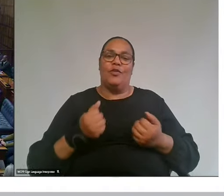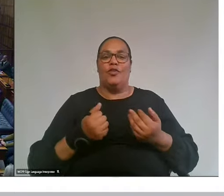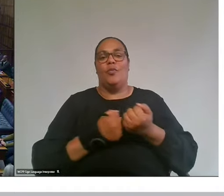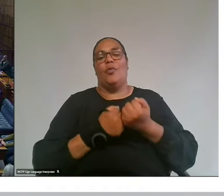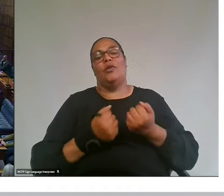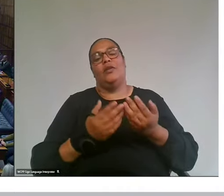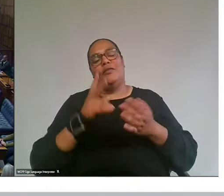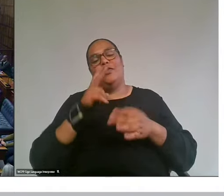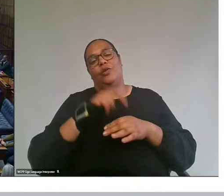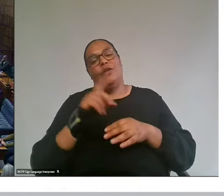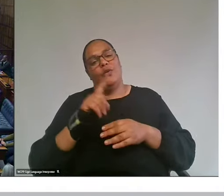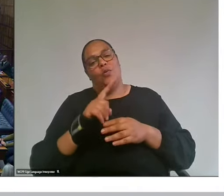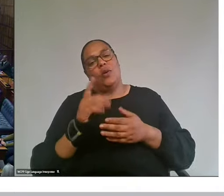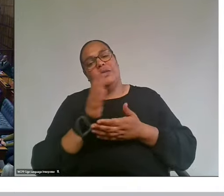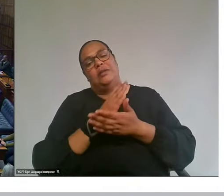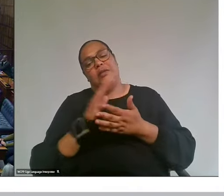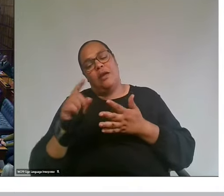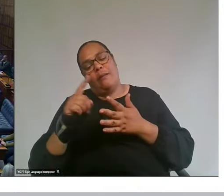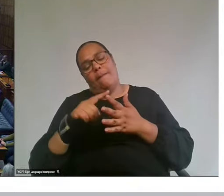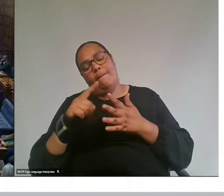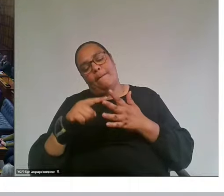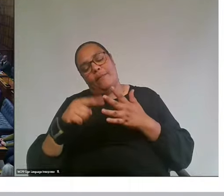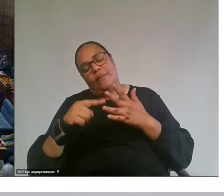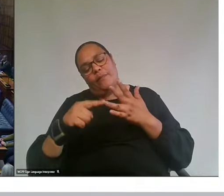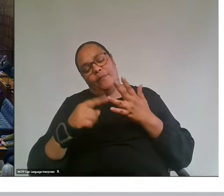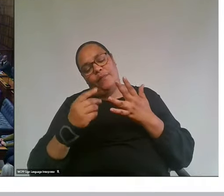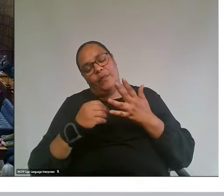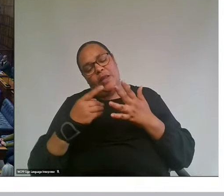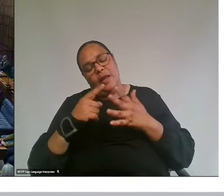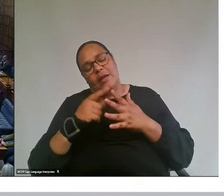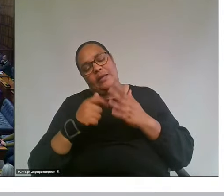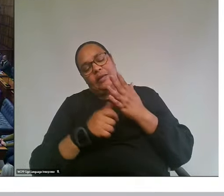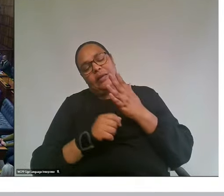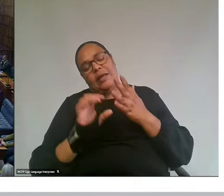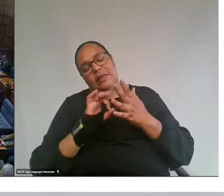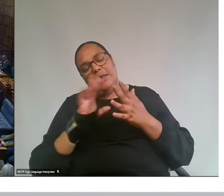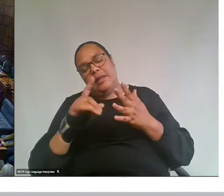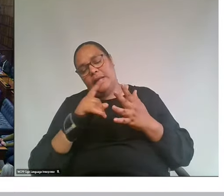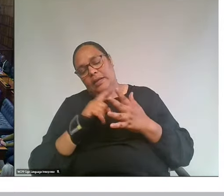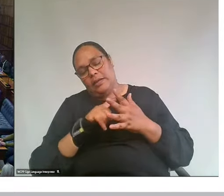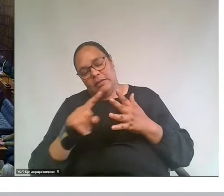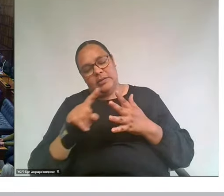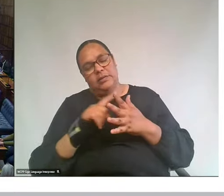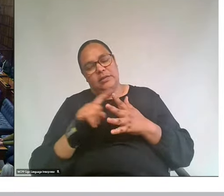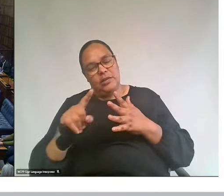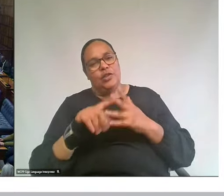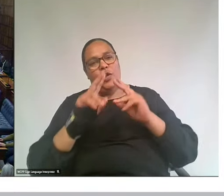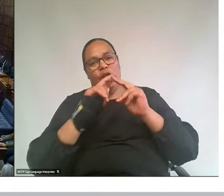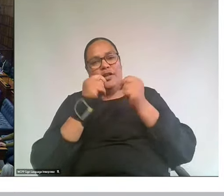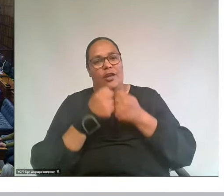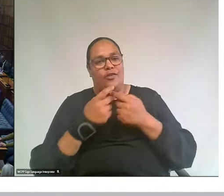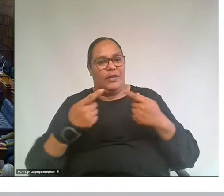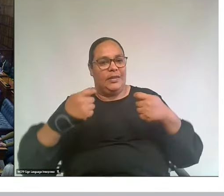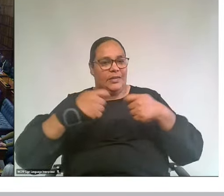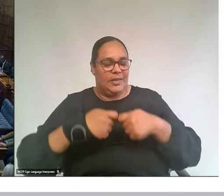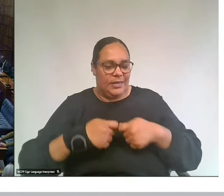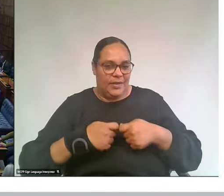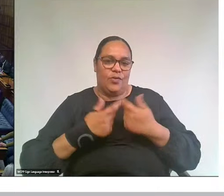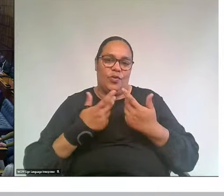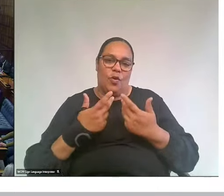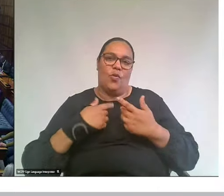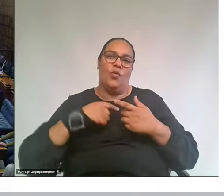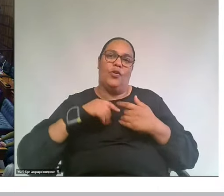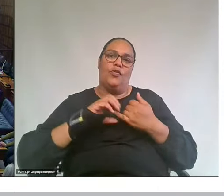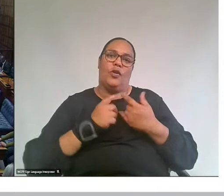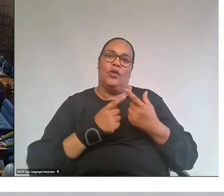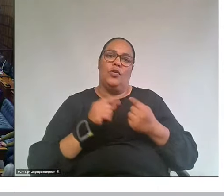require certain sort of things like tax clearance and stuff like that so even with the national incentives so what we try and do is